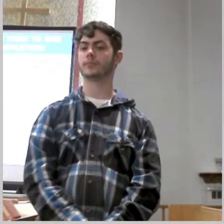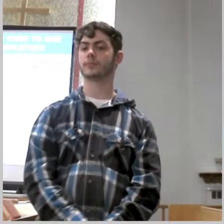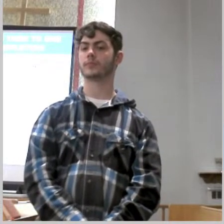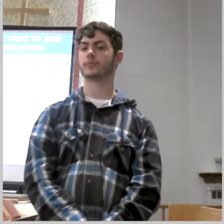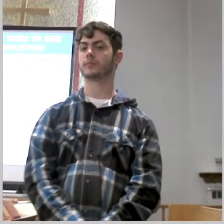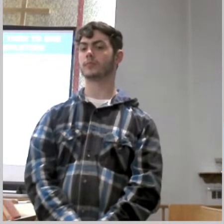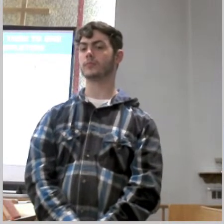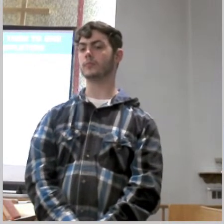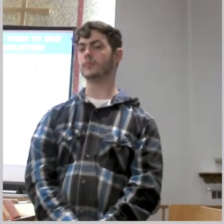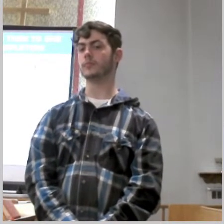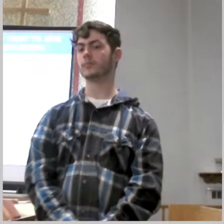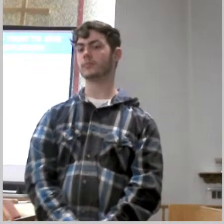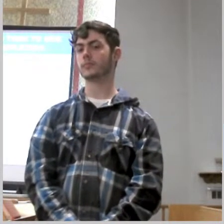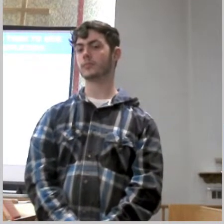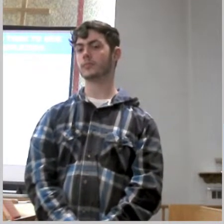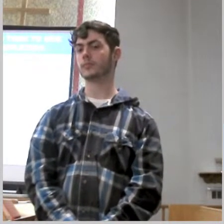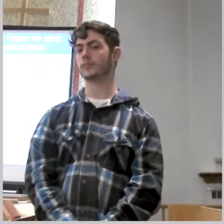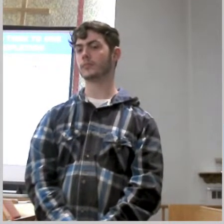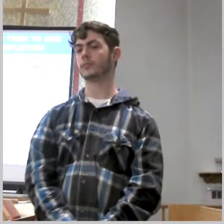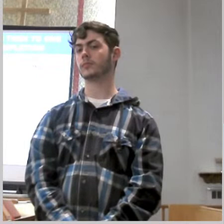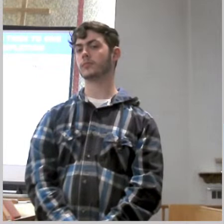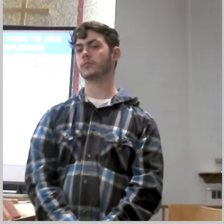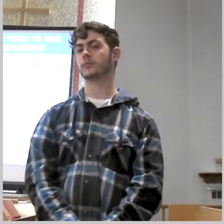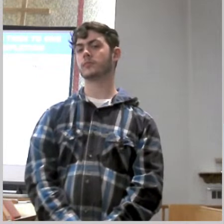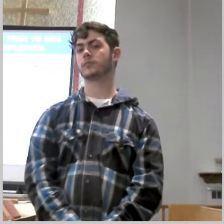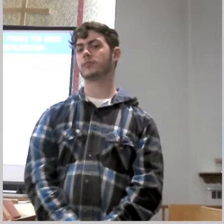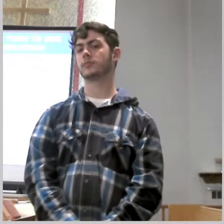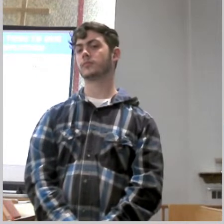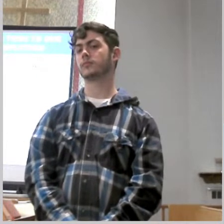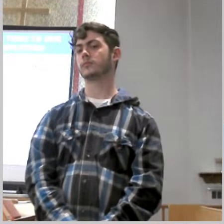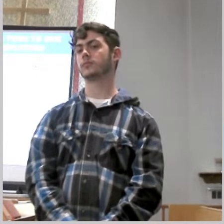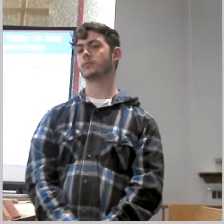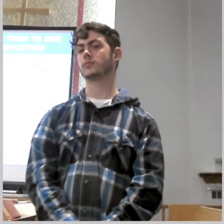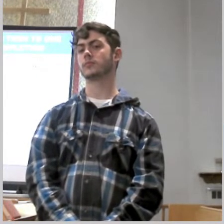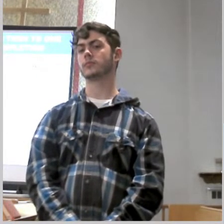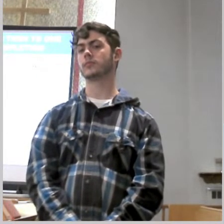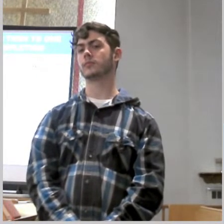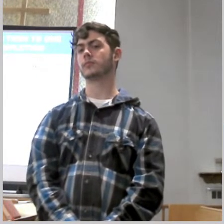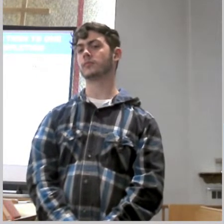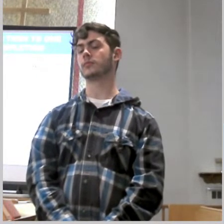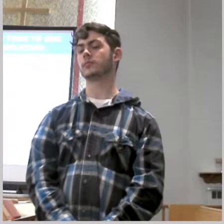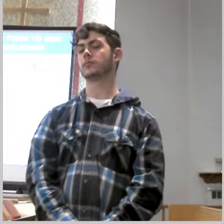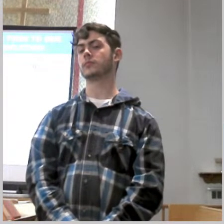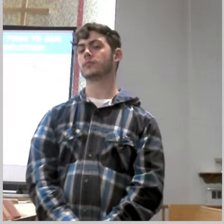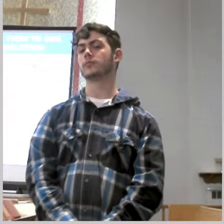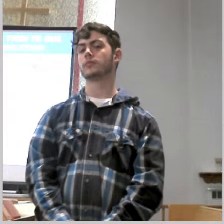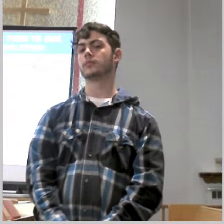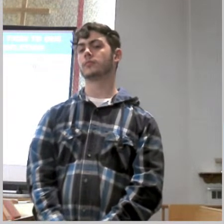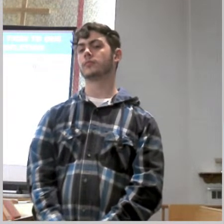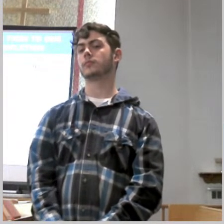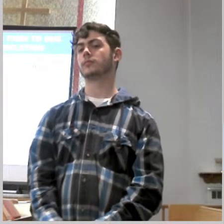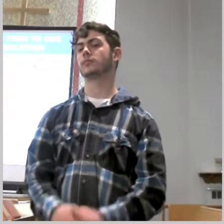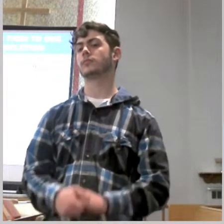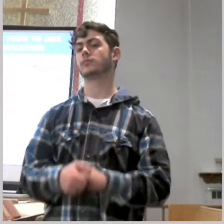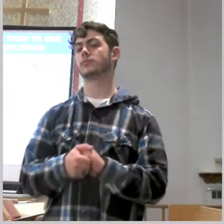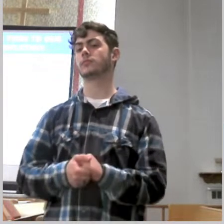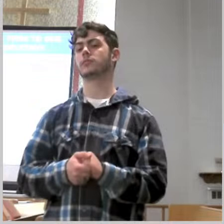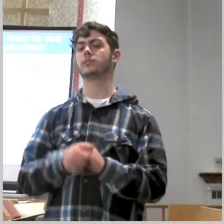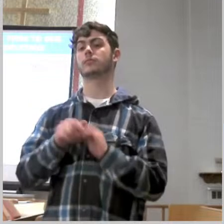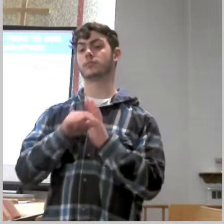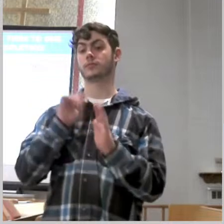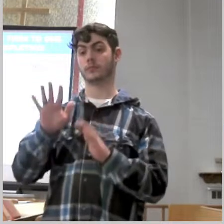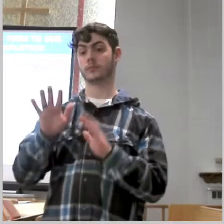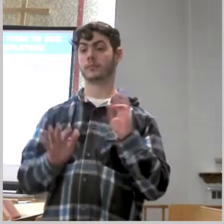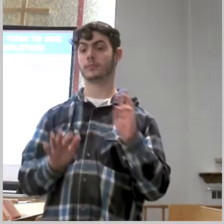that's where they're saying, putting our money where our mouth is, that's where it comes from. So he says here at the verses 5 and 6,